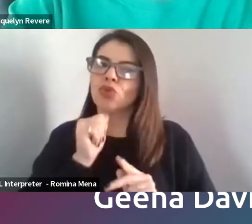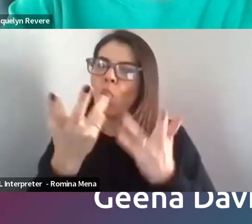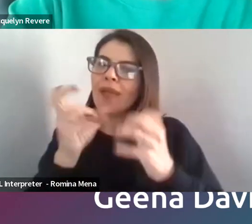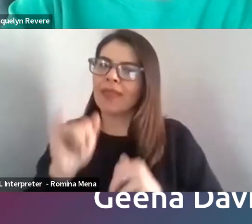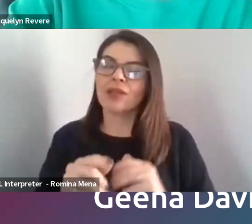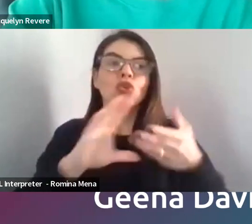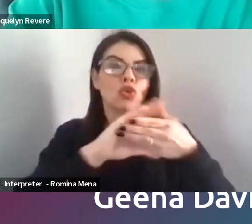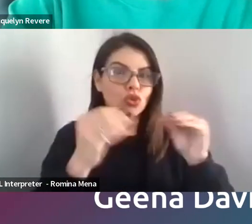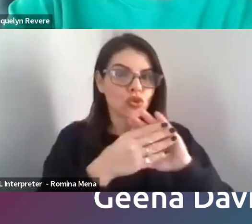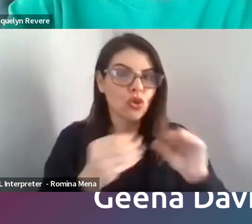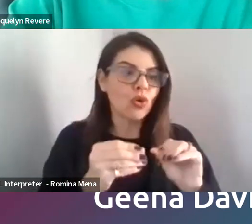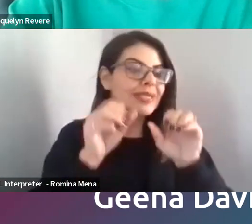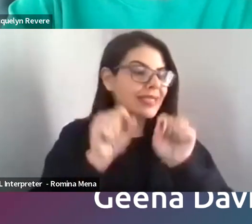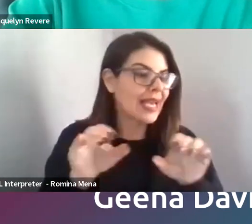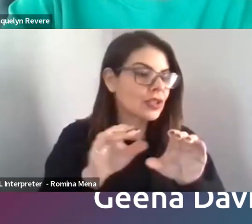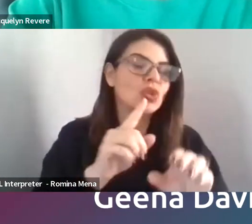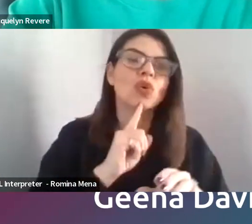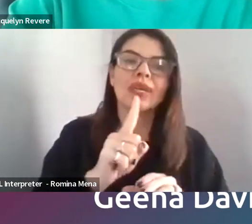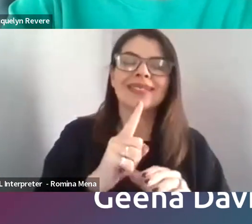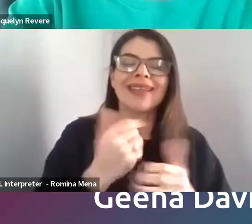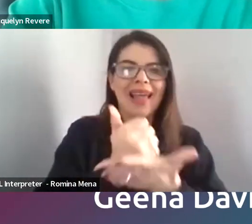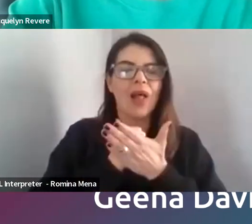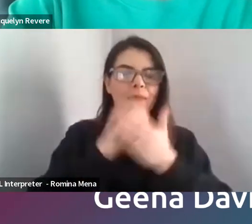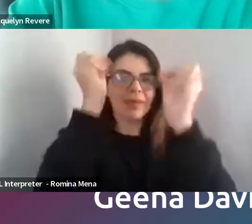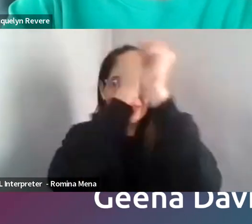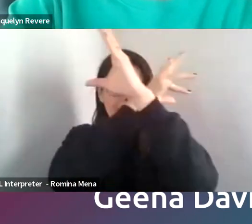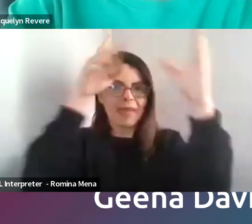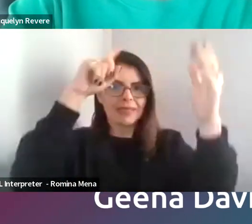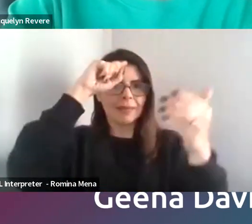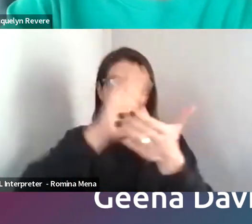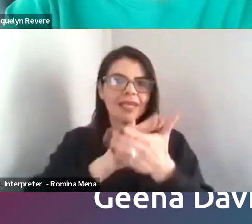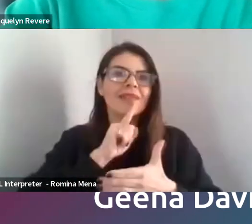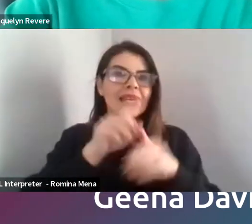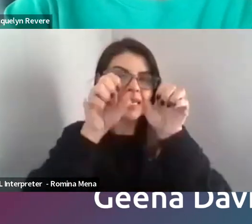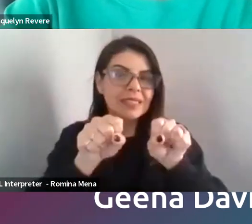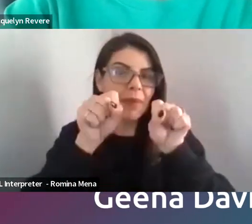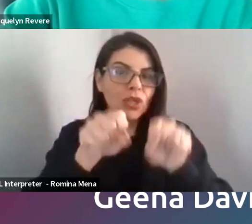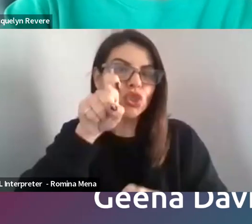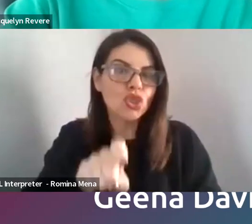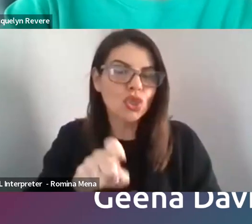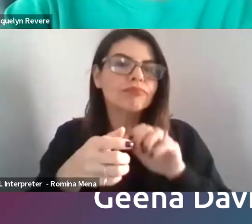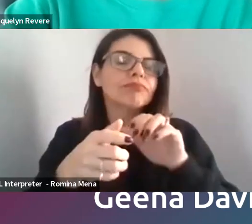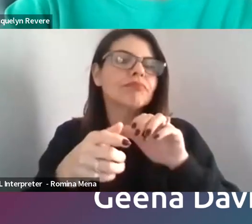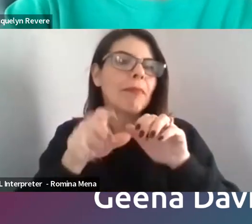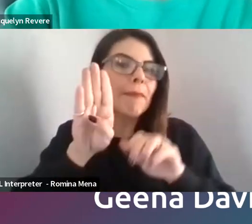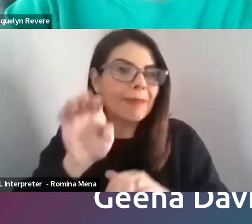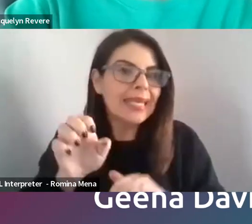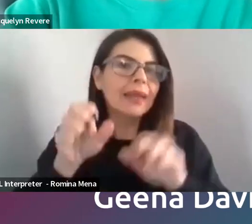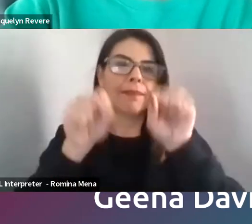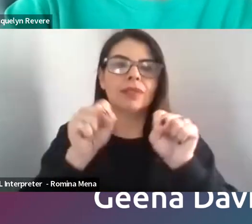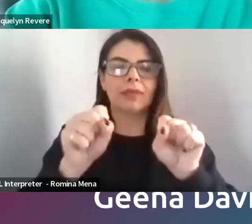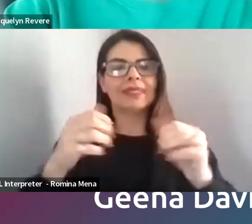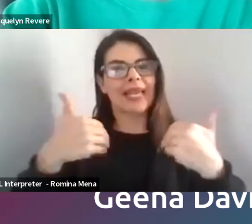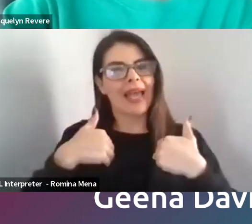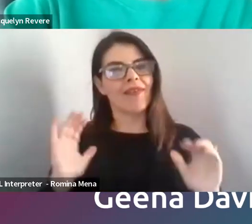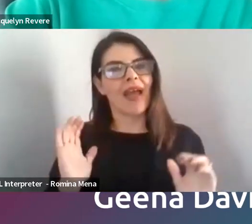do is actually help us imagine and believe that it's actually possible, or it should be possible, to have our lives